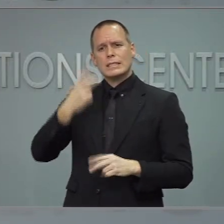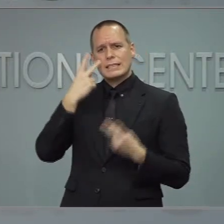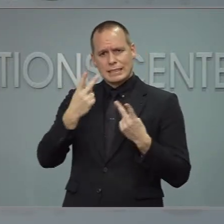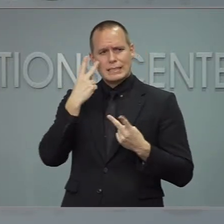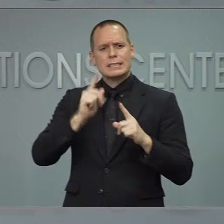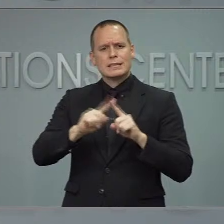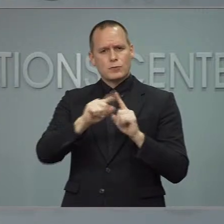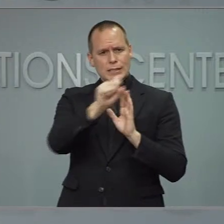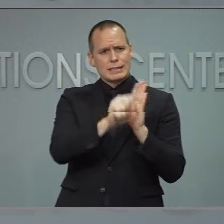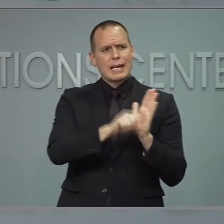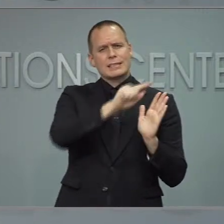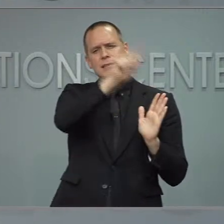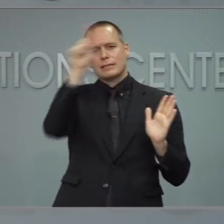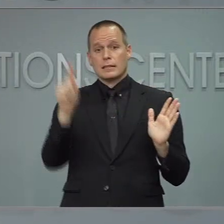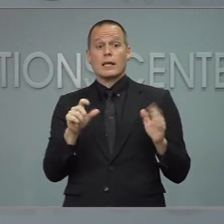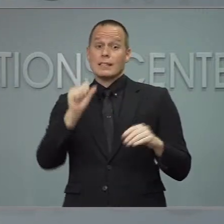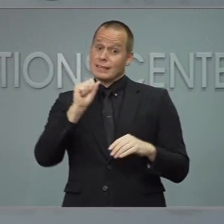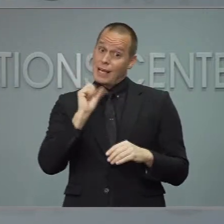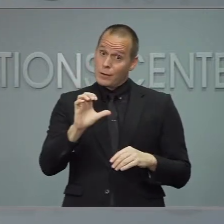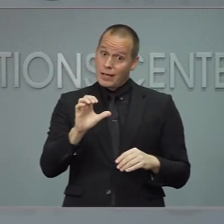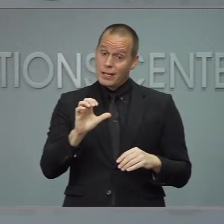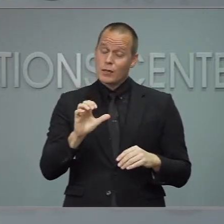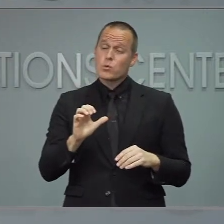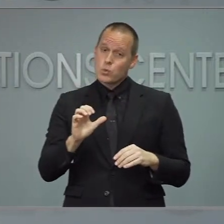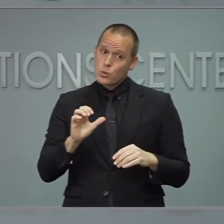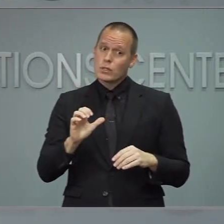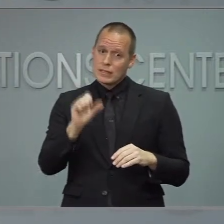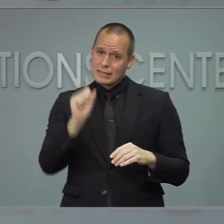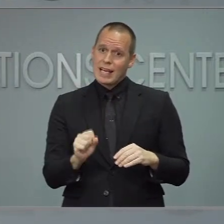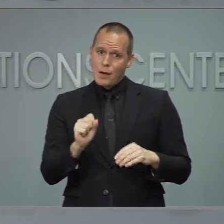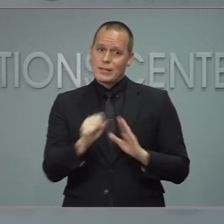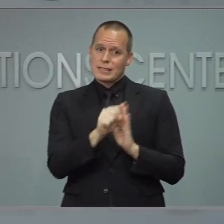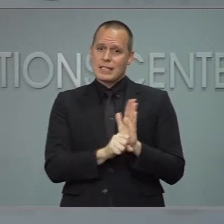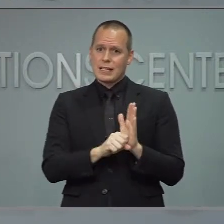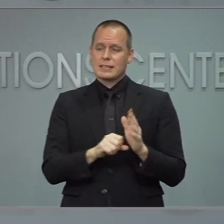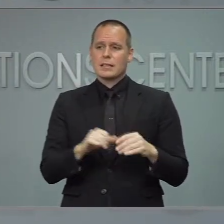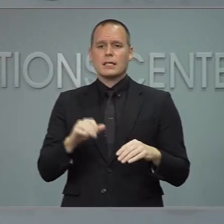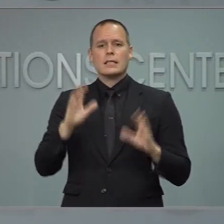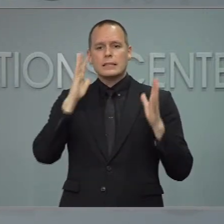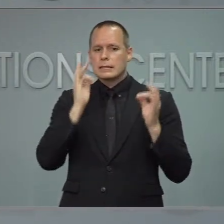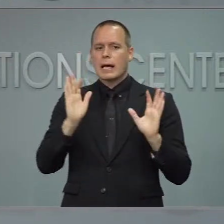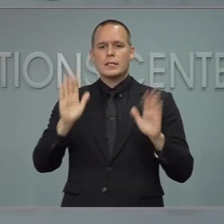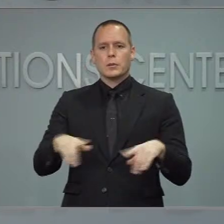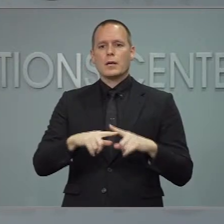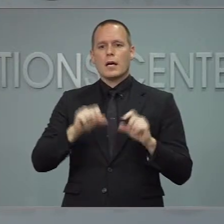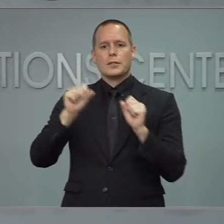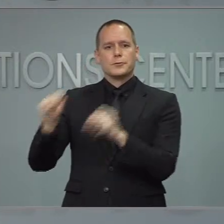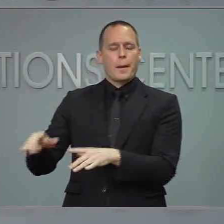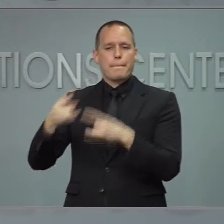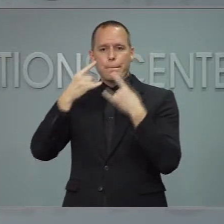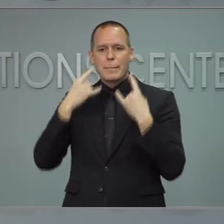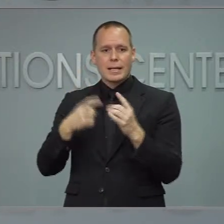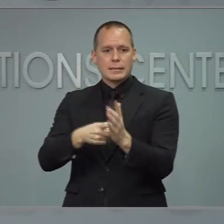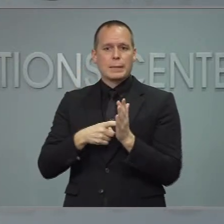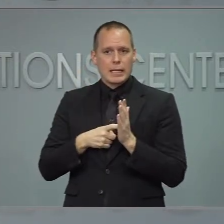country, including just south of us in South Carolina, doing away with mask mandates and all of that. Is there a